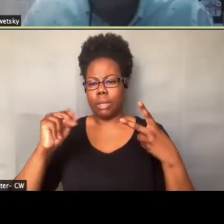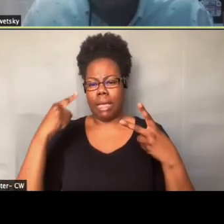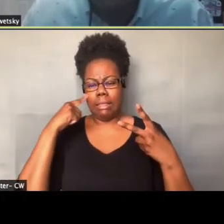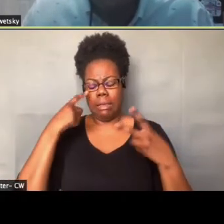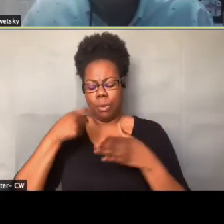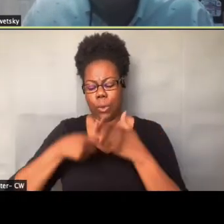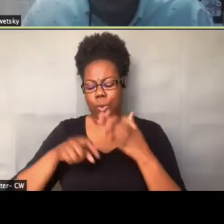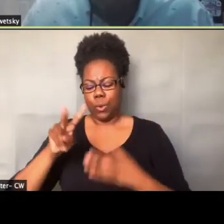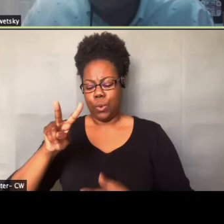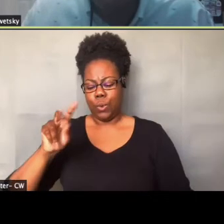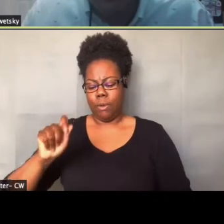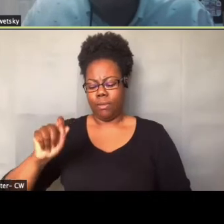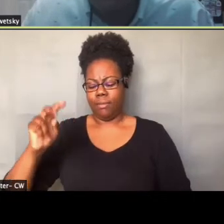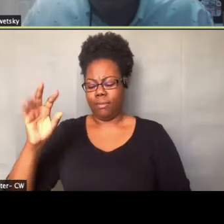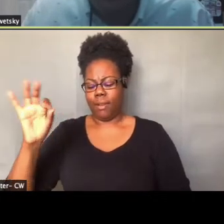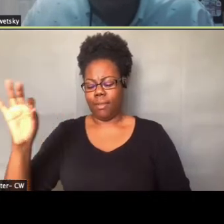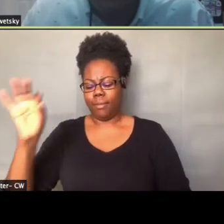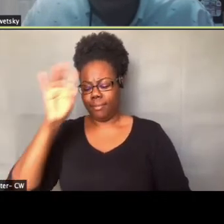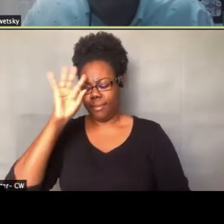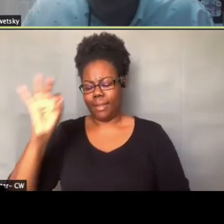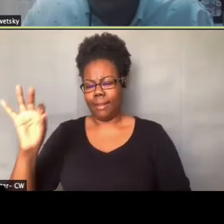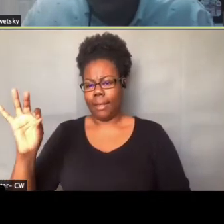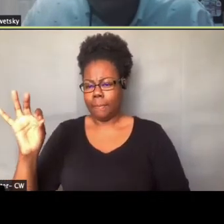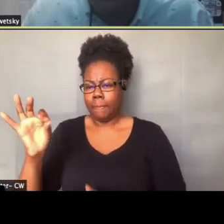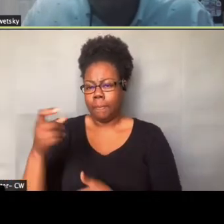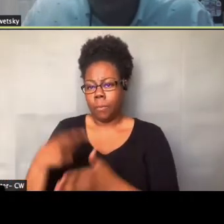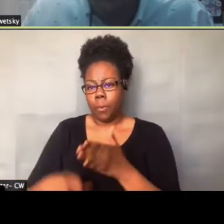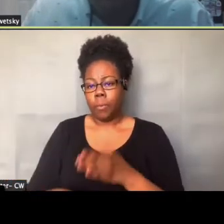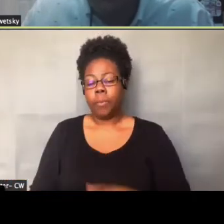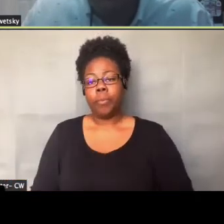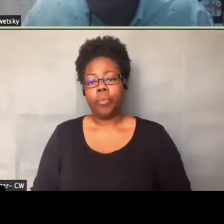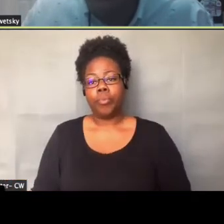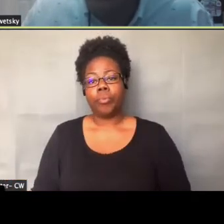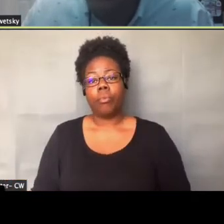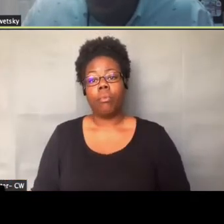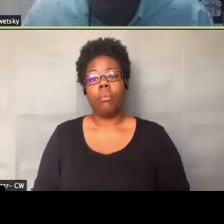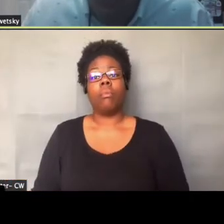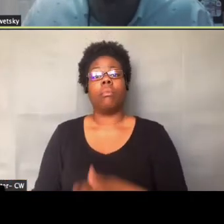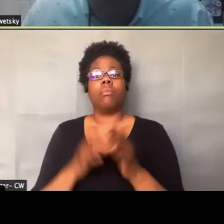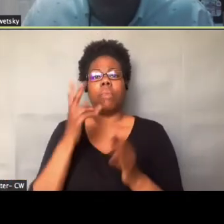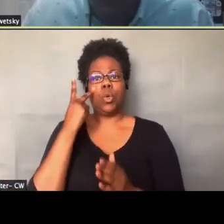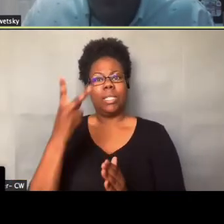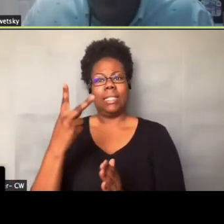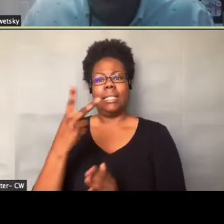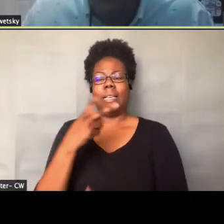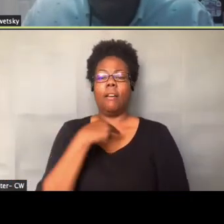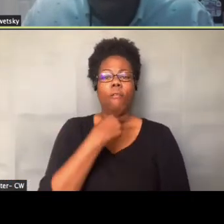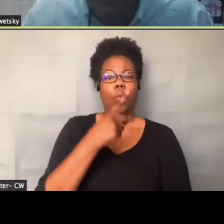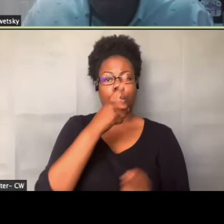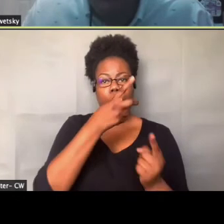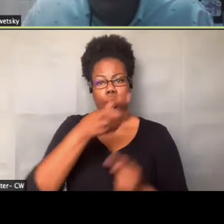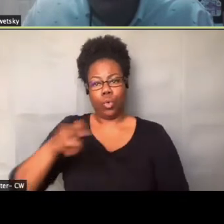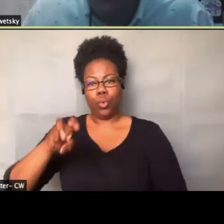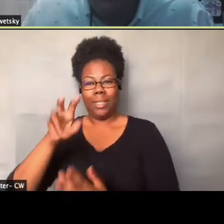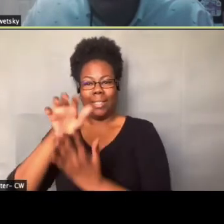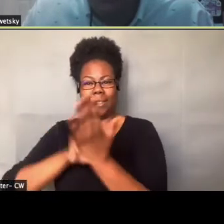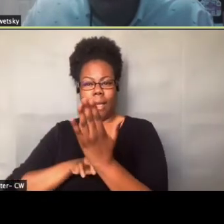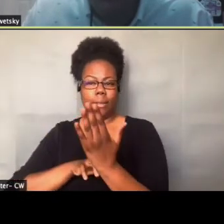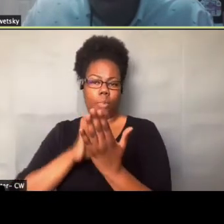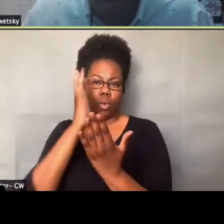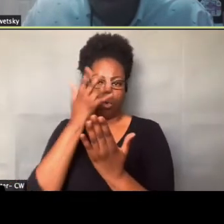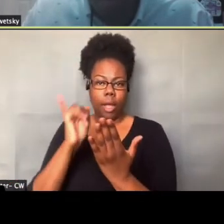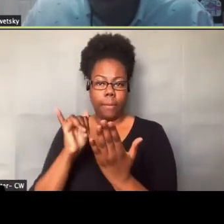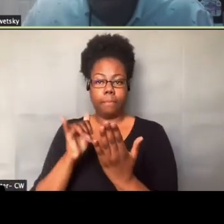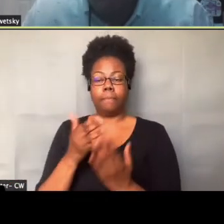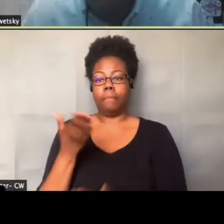So here's the kicker. Live Transcribe, you see the word appear on the phone as it's spoken. It actually autocorrects. So for example, you see I'd like a